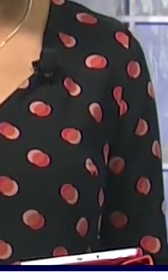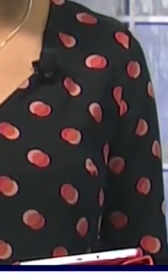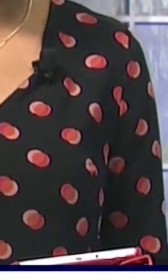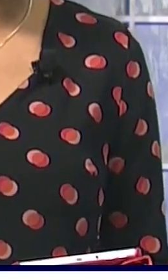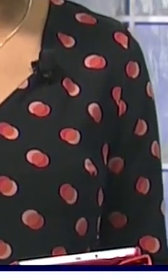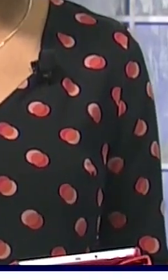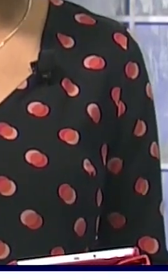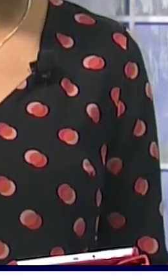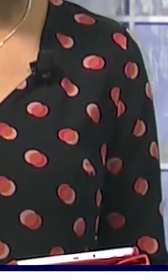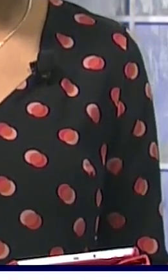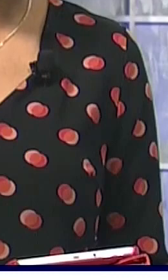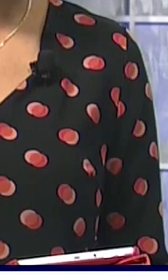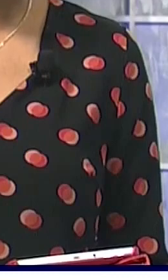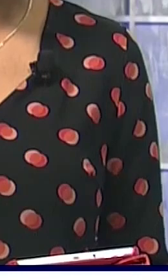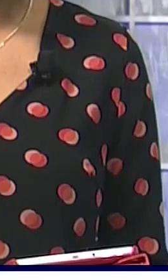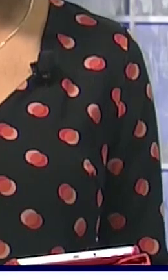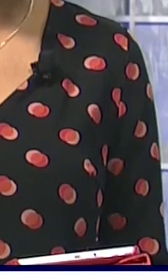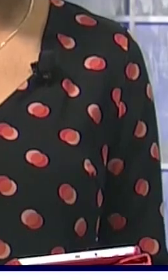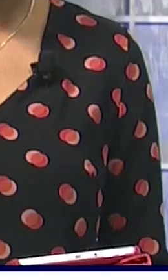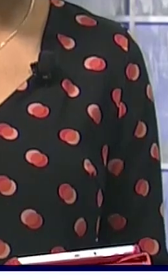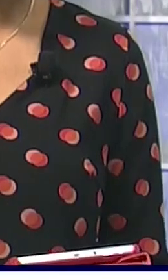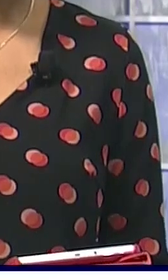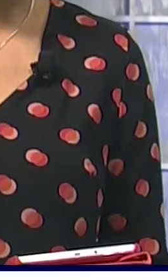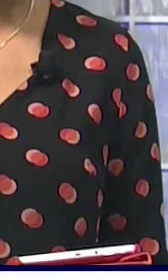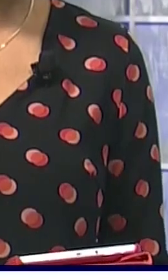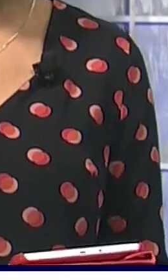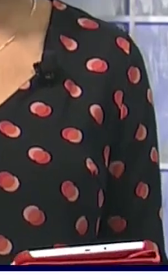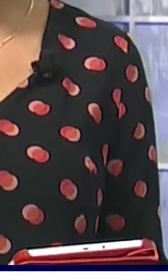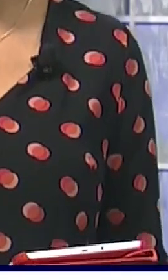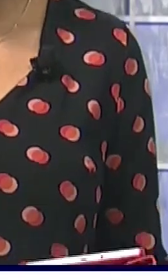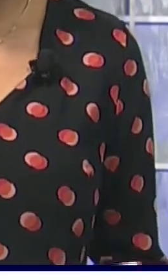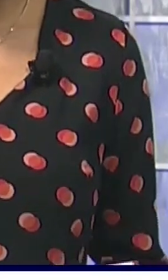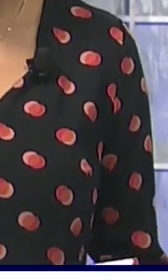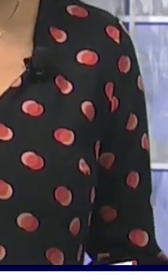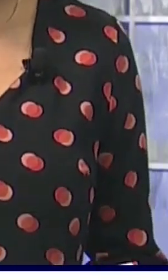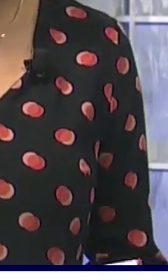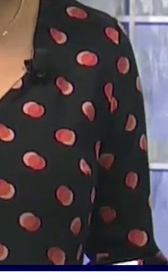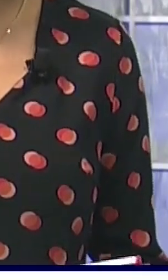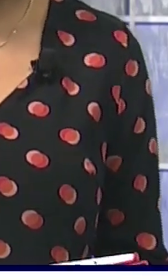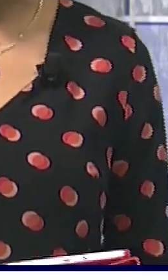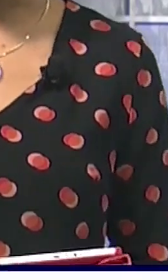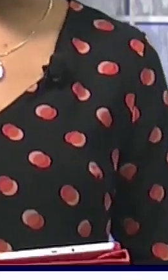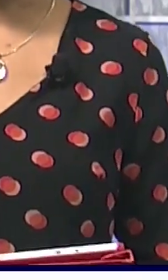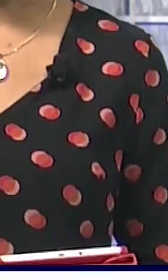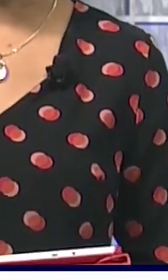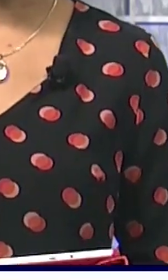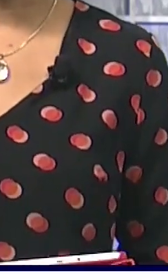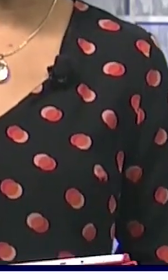And in sports, Barbados flag raised at the Pan Am Games, which start tomorrow.